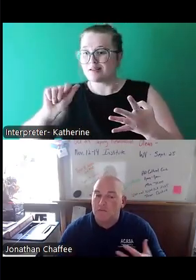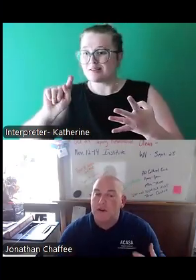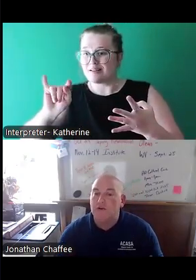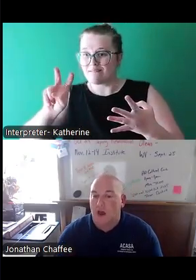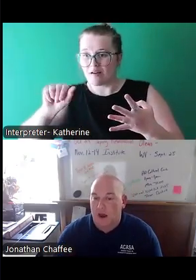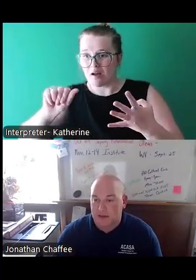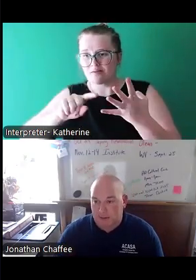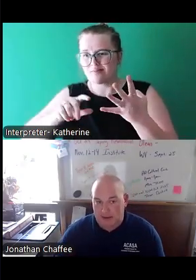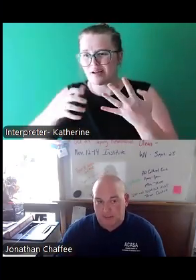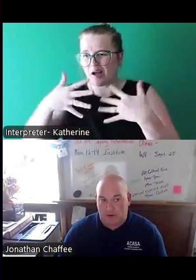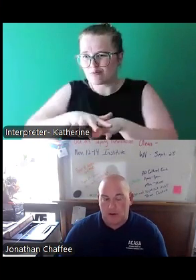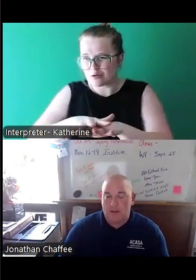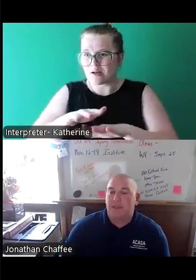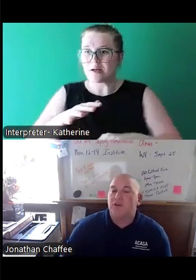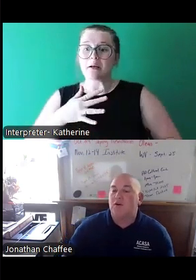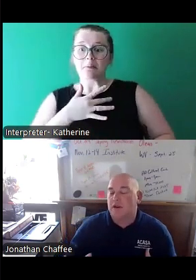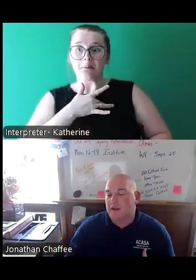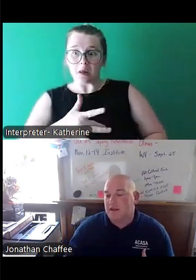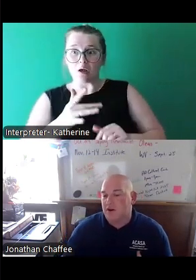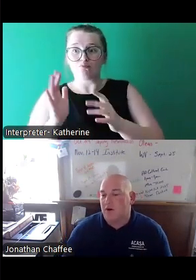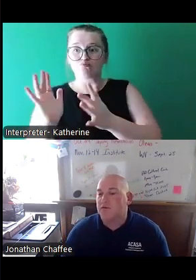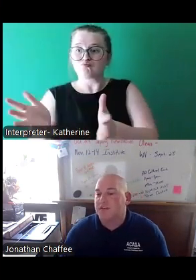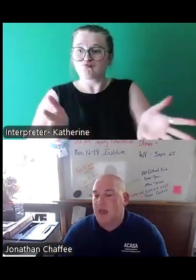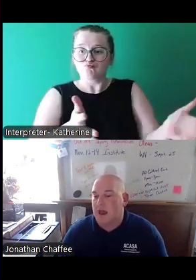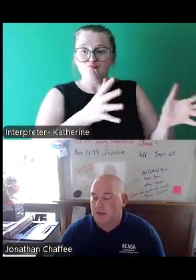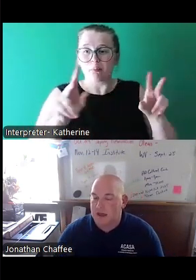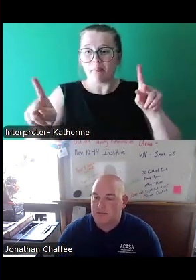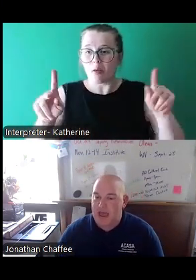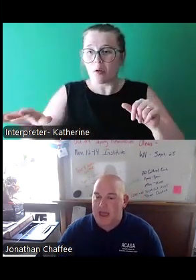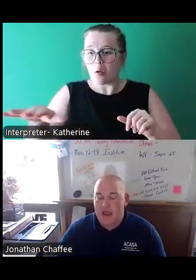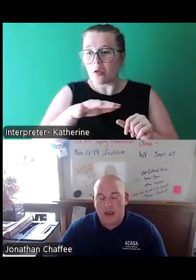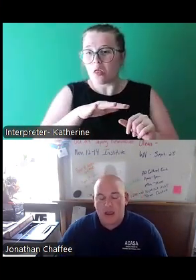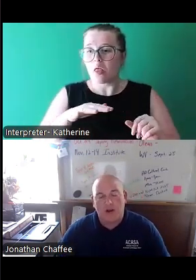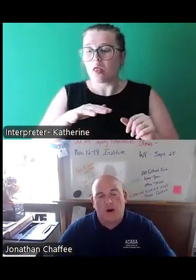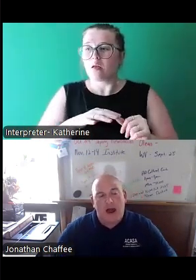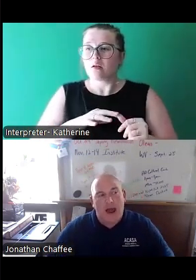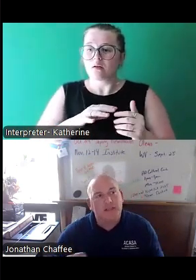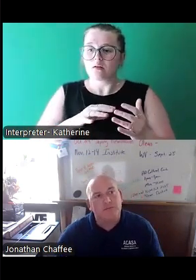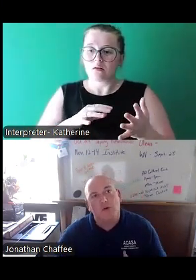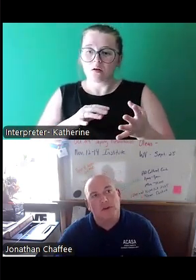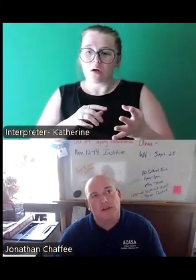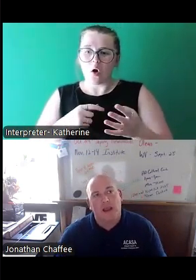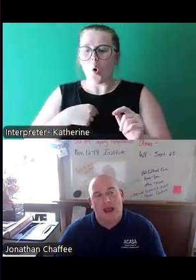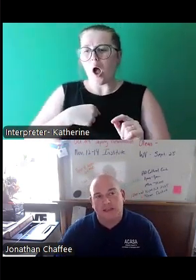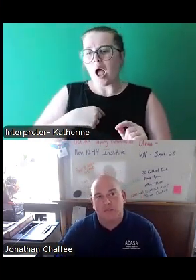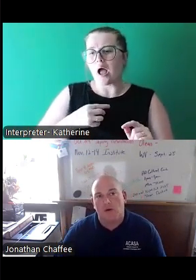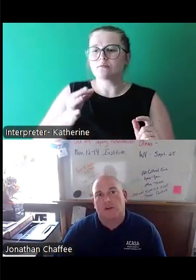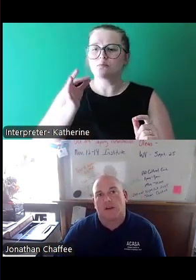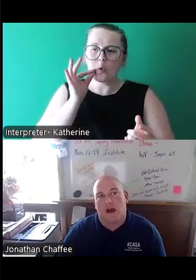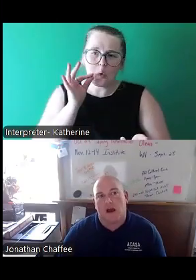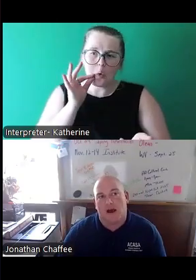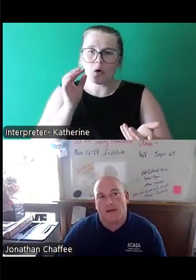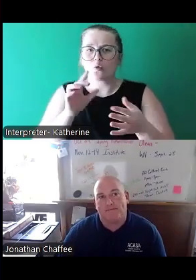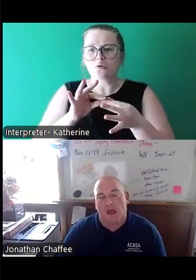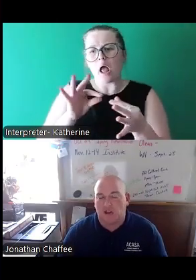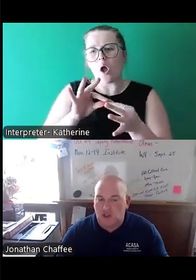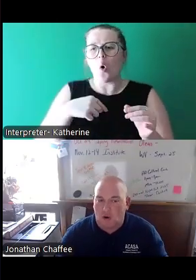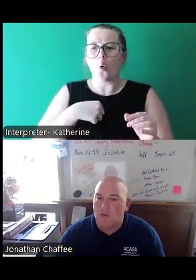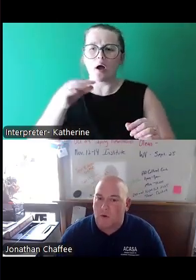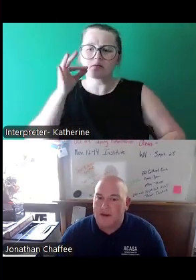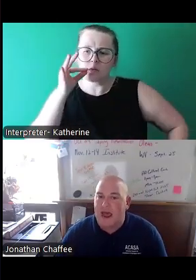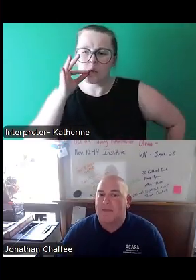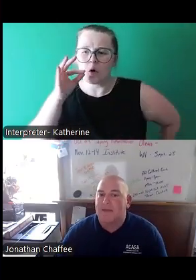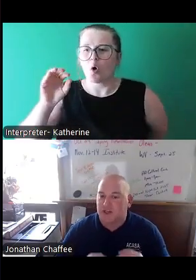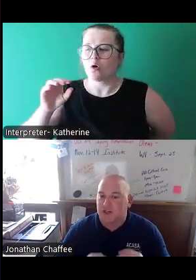Usually when you talk to people, if you tell them that, I smoked a